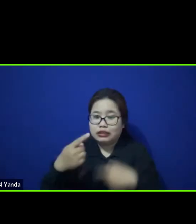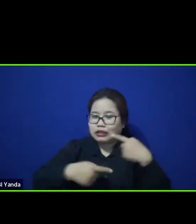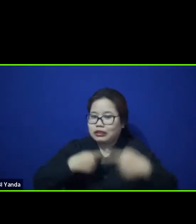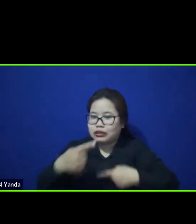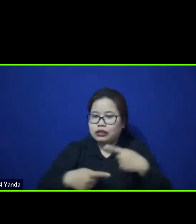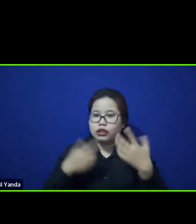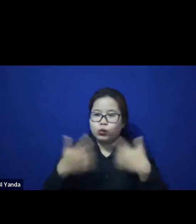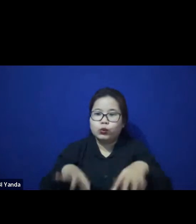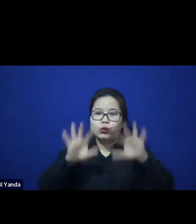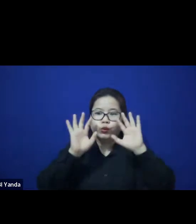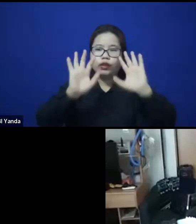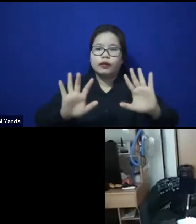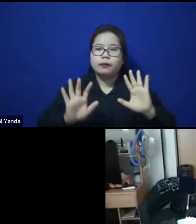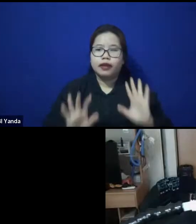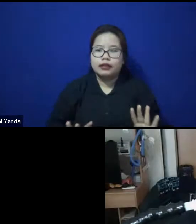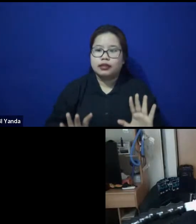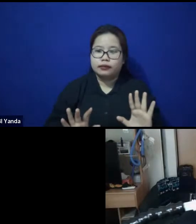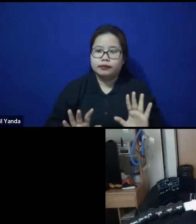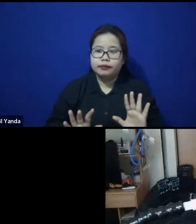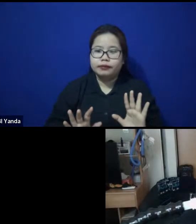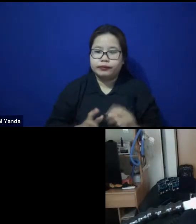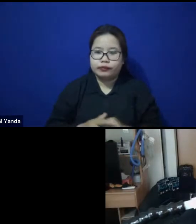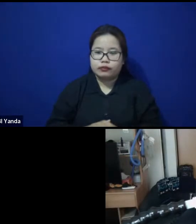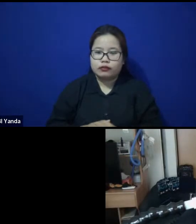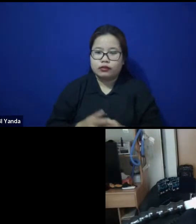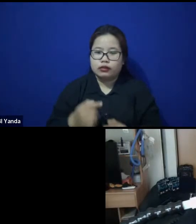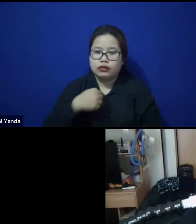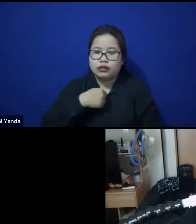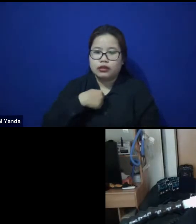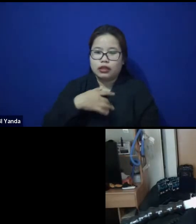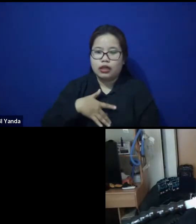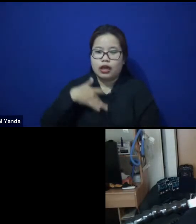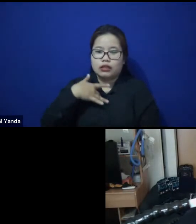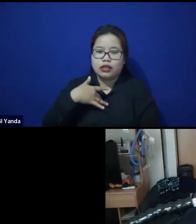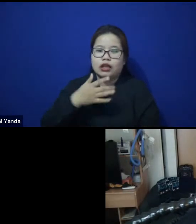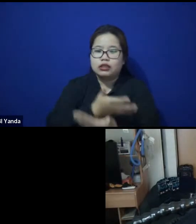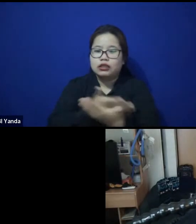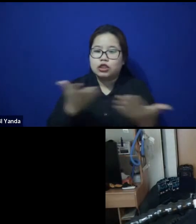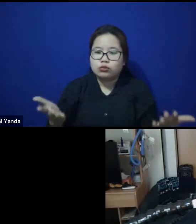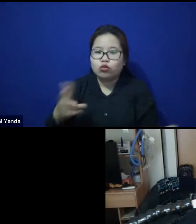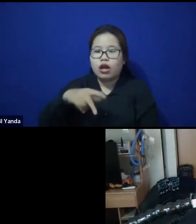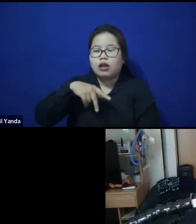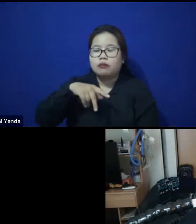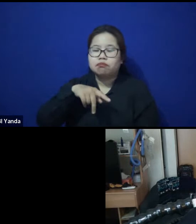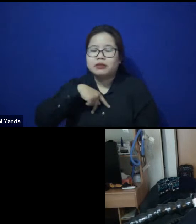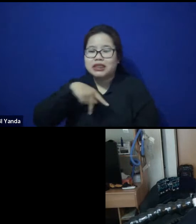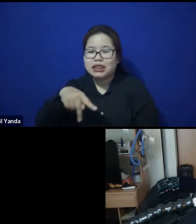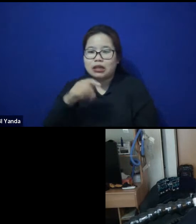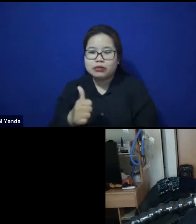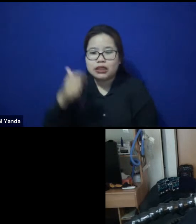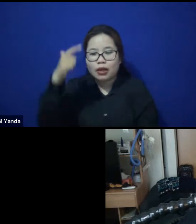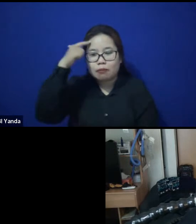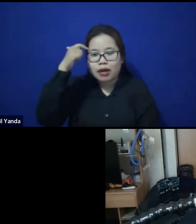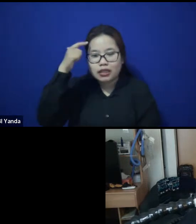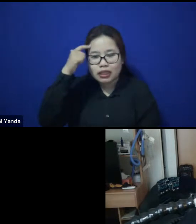that most of the participants learned a lot. I would say that was really inspiring. Thank you very much,